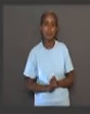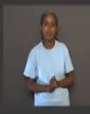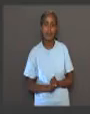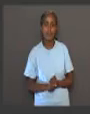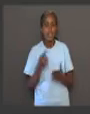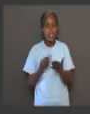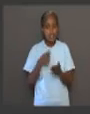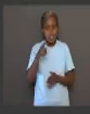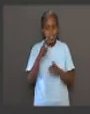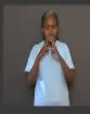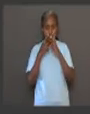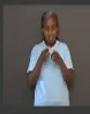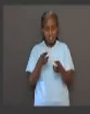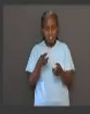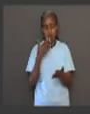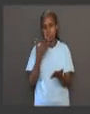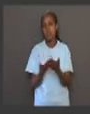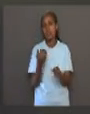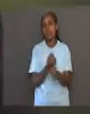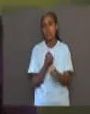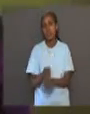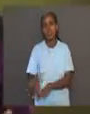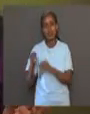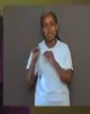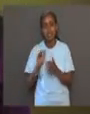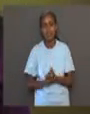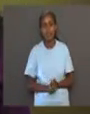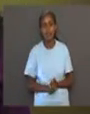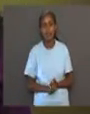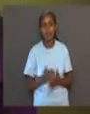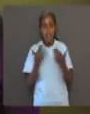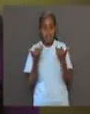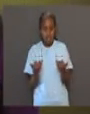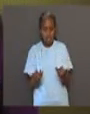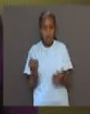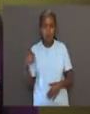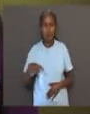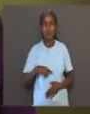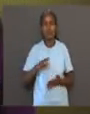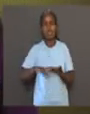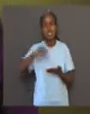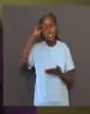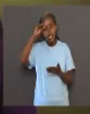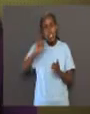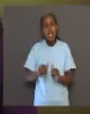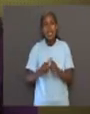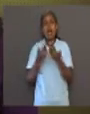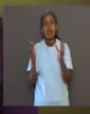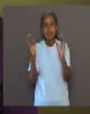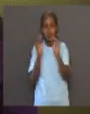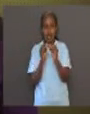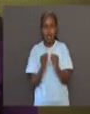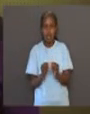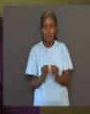If that was your answer, good work, students. Now, we will learn how to